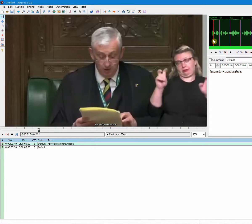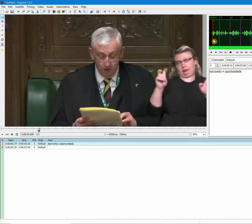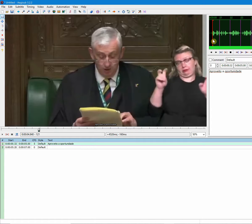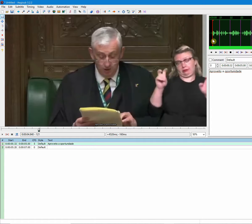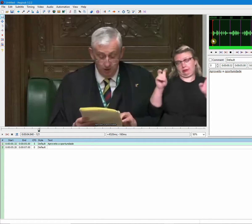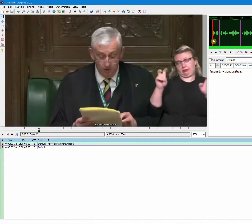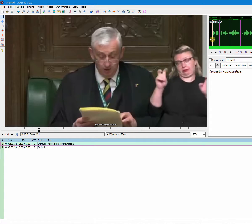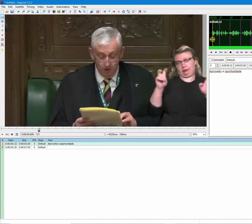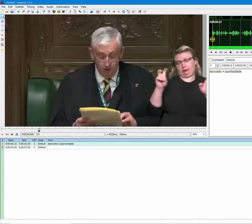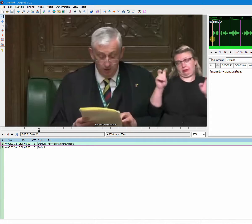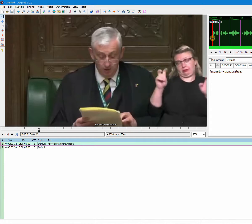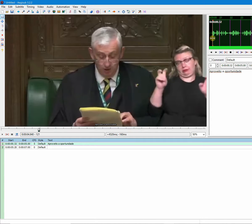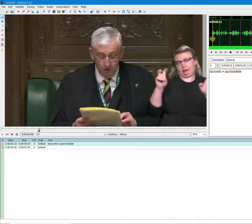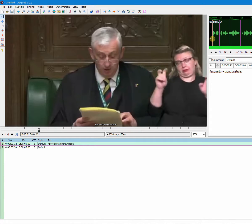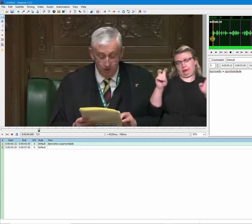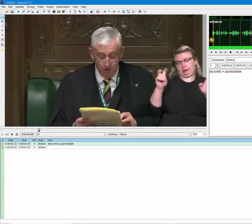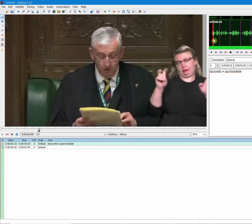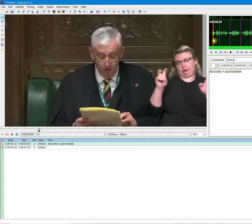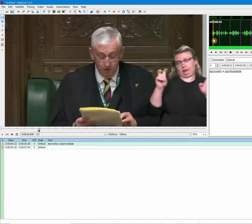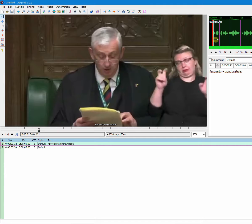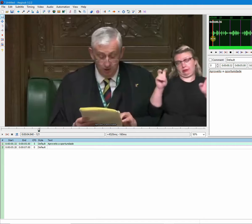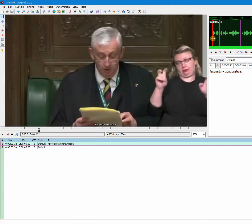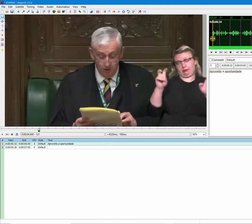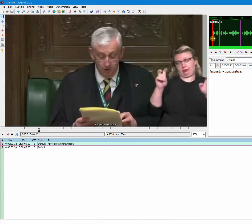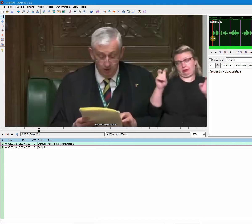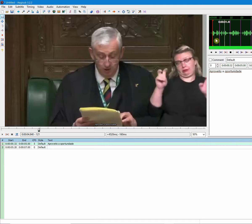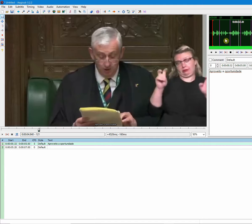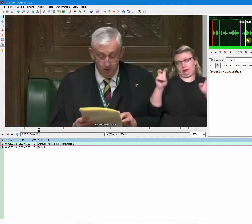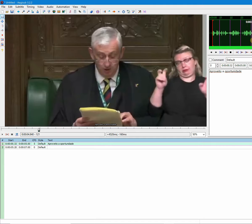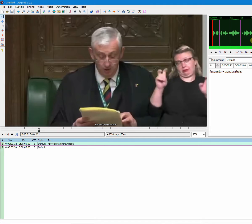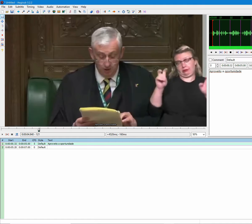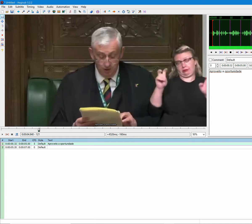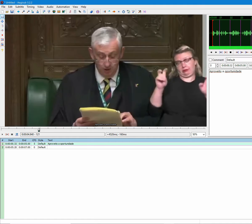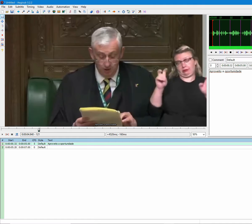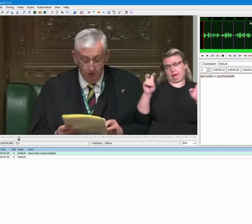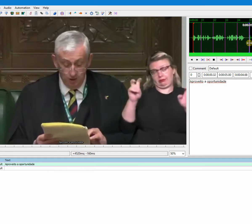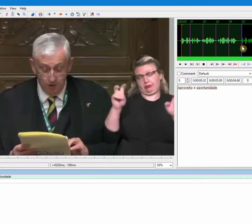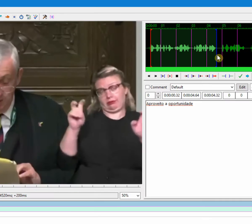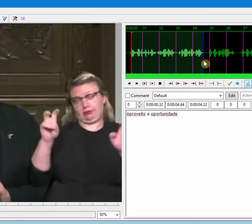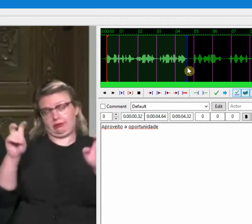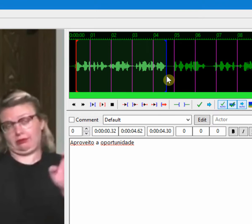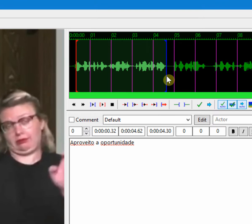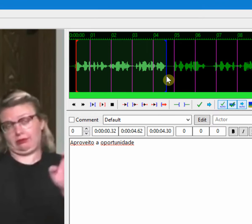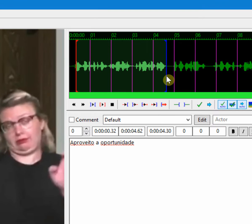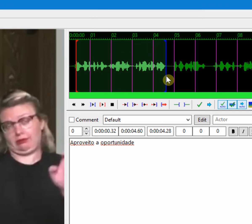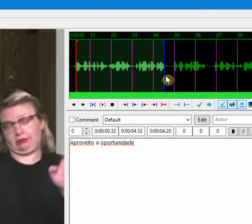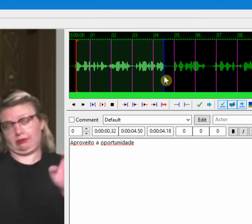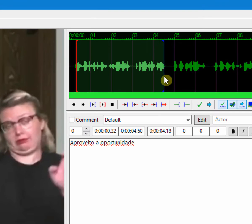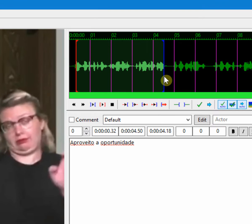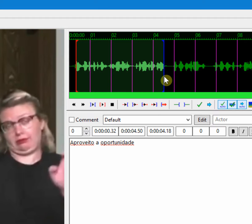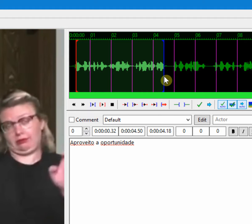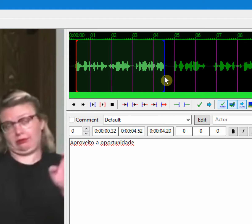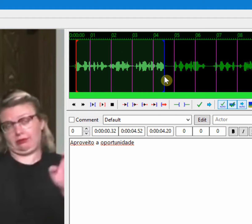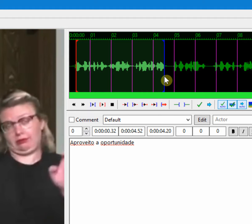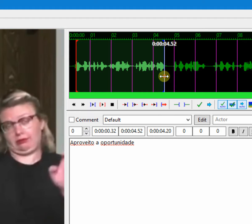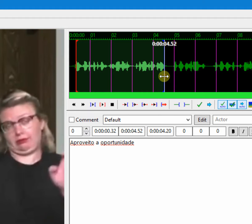Essentially, you can work here. I'm deciding that I want this line to start here. And the blue line that you see here,